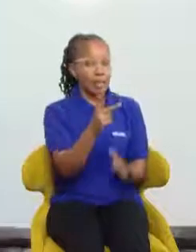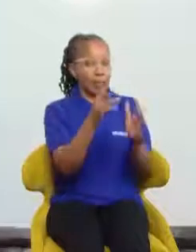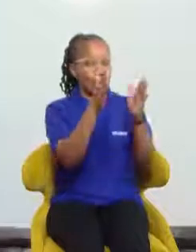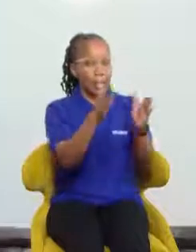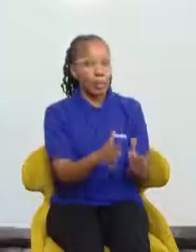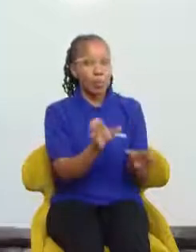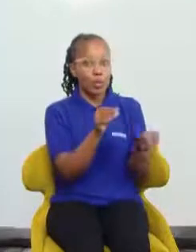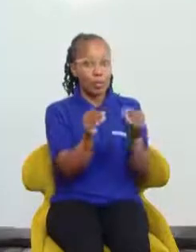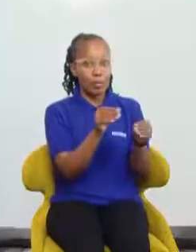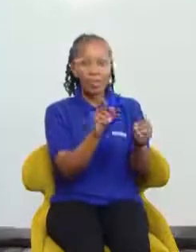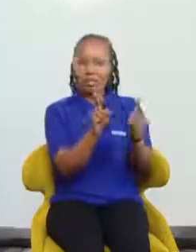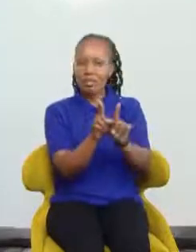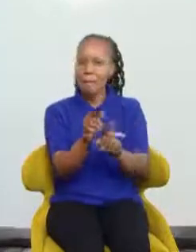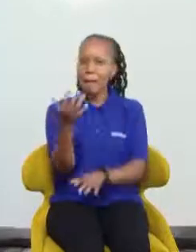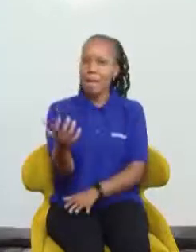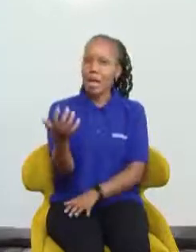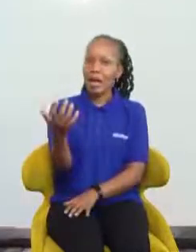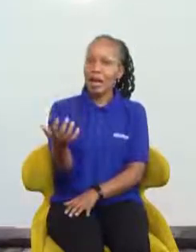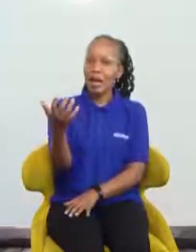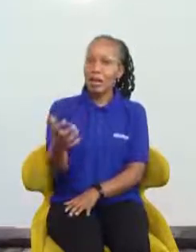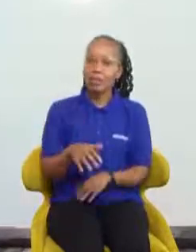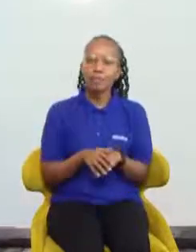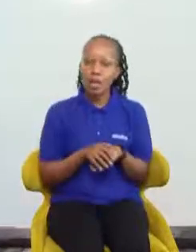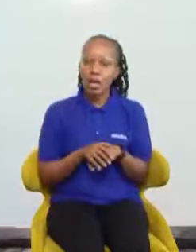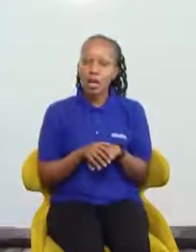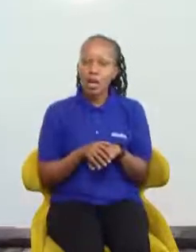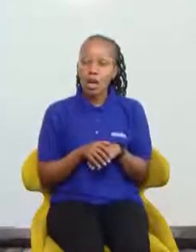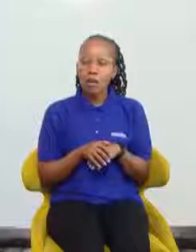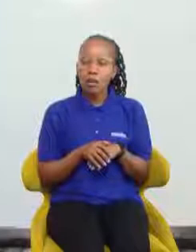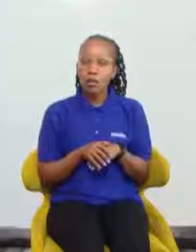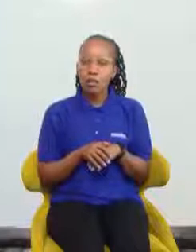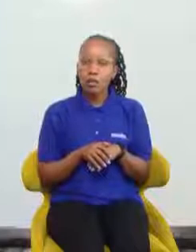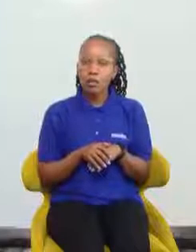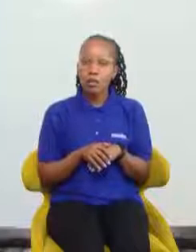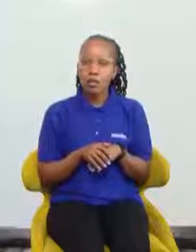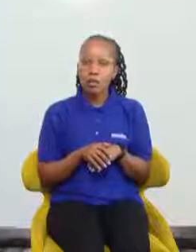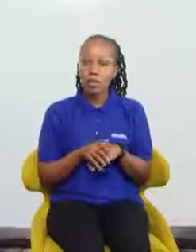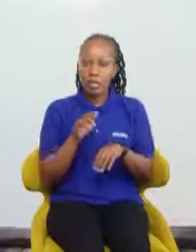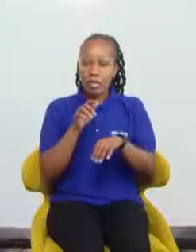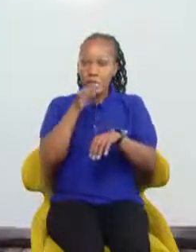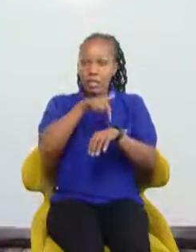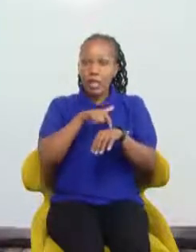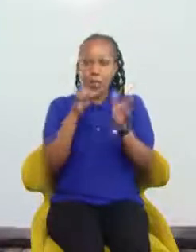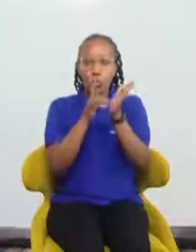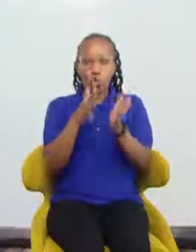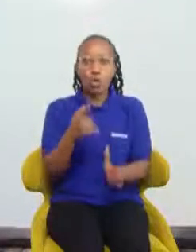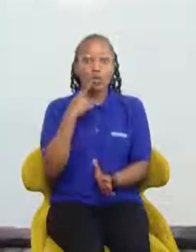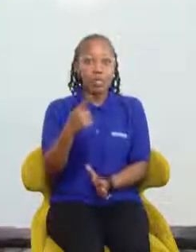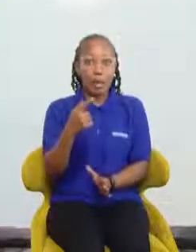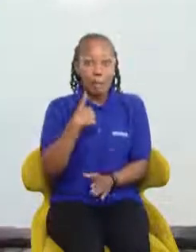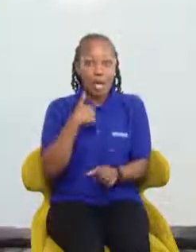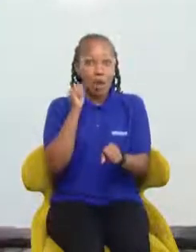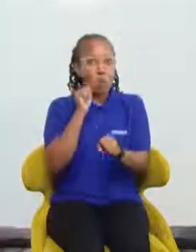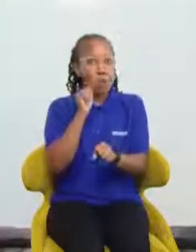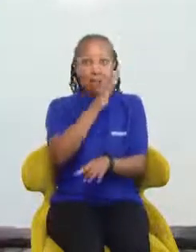on the streets. And when I injured my spine, and doctors told me that I would not be able to walk again, I started crying because I